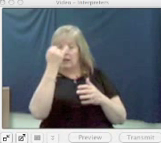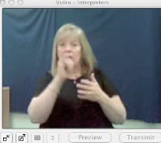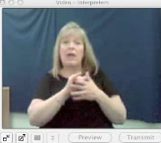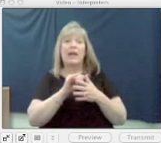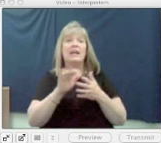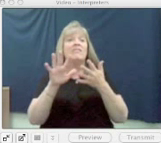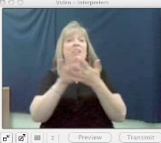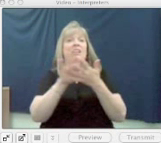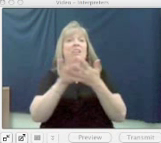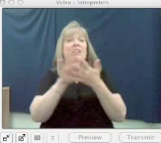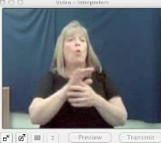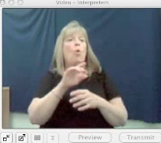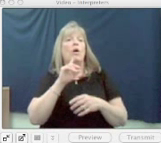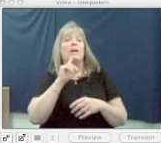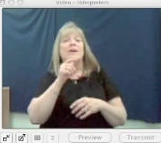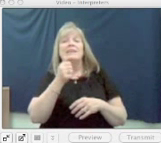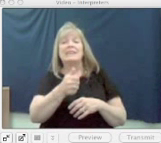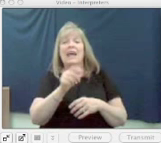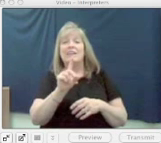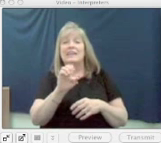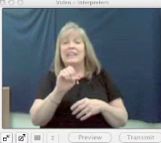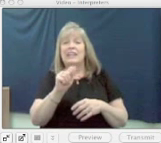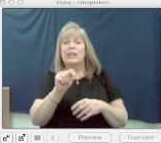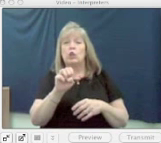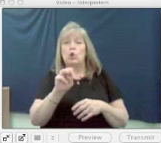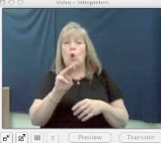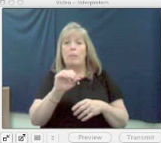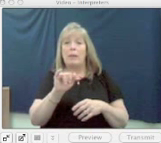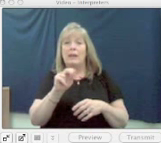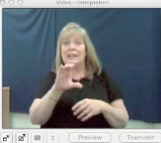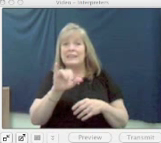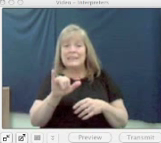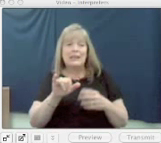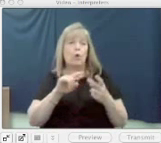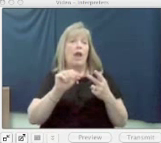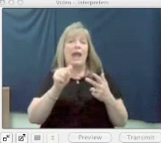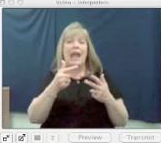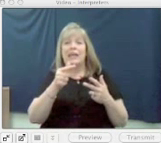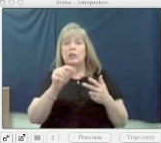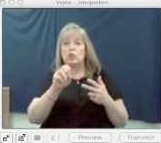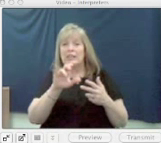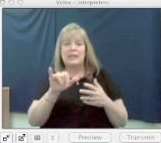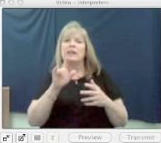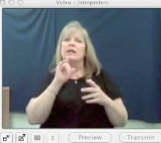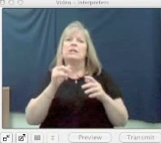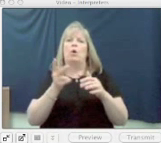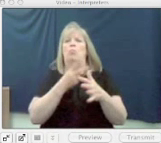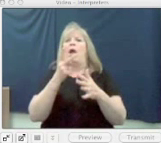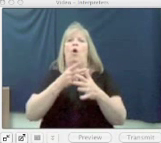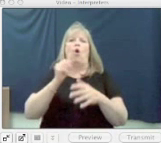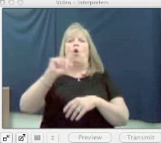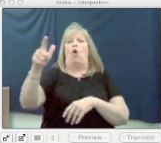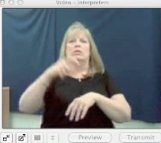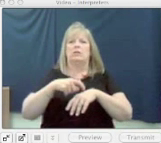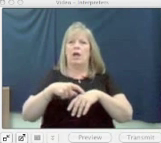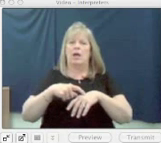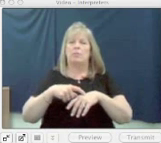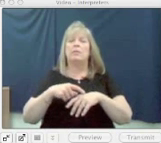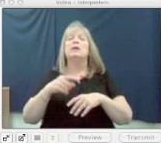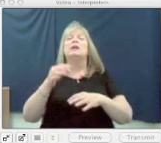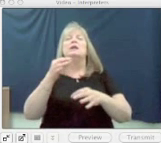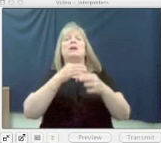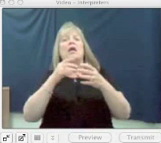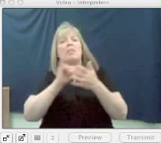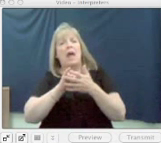agency, is a priority all the time, and that neutrality can be donned, that it